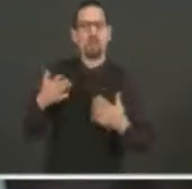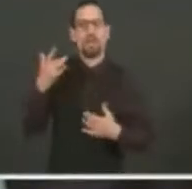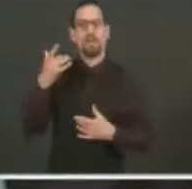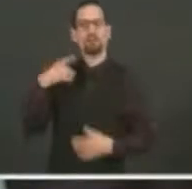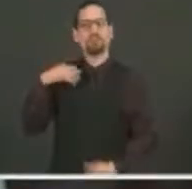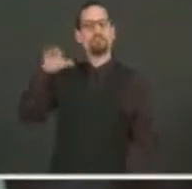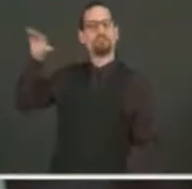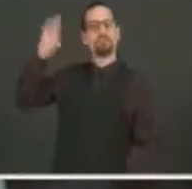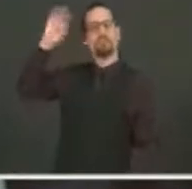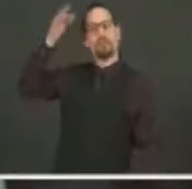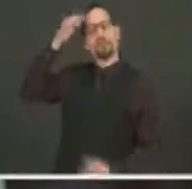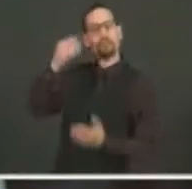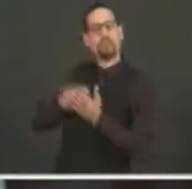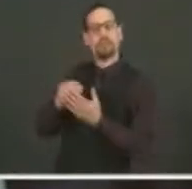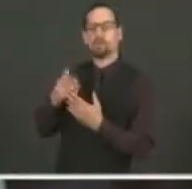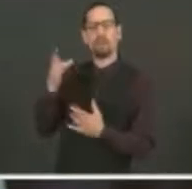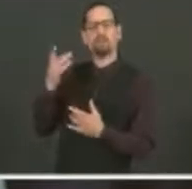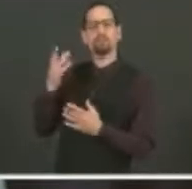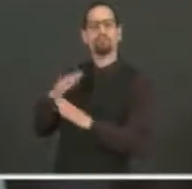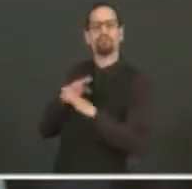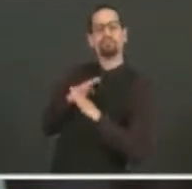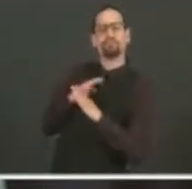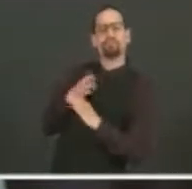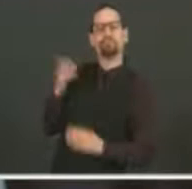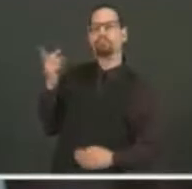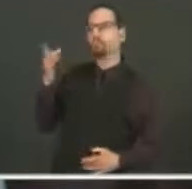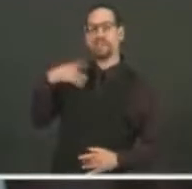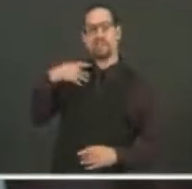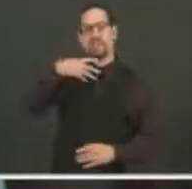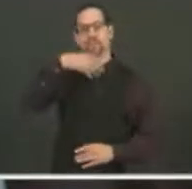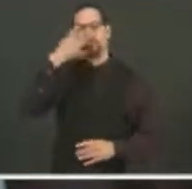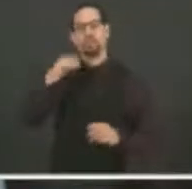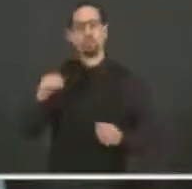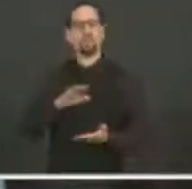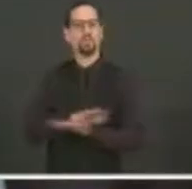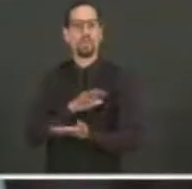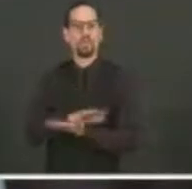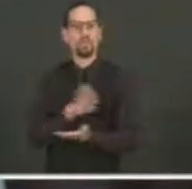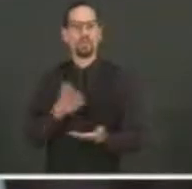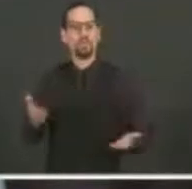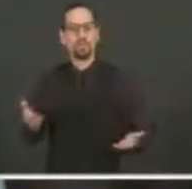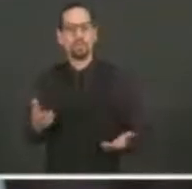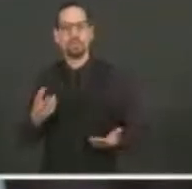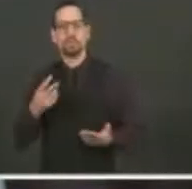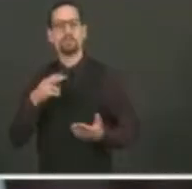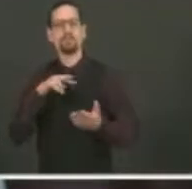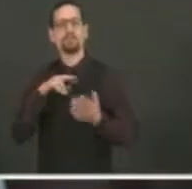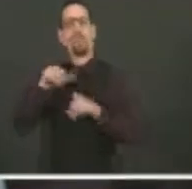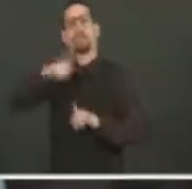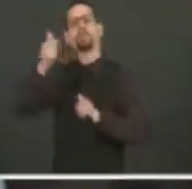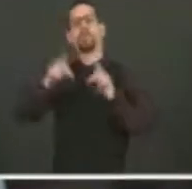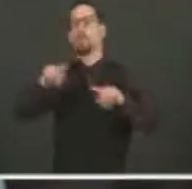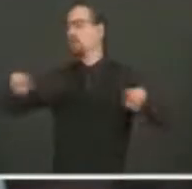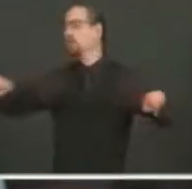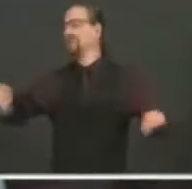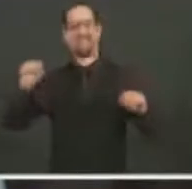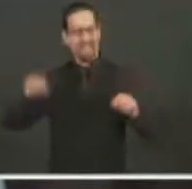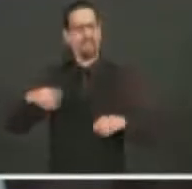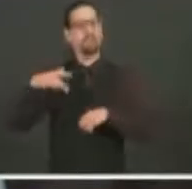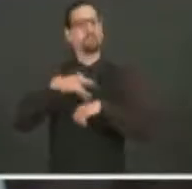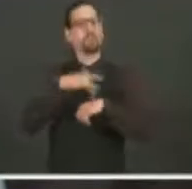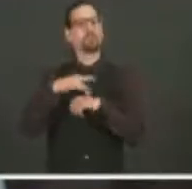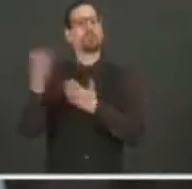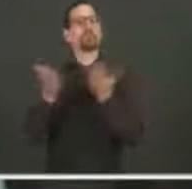federal benefits that other people are eligible for. So as I come up here and talk about certain benefits